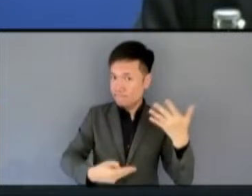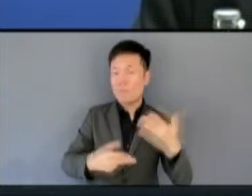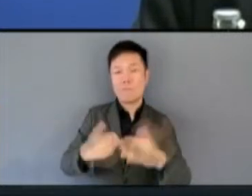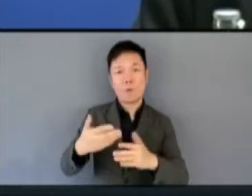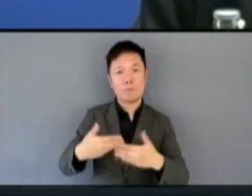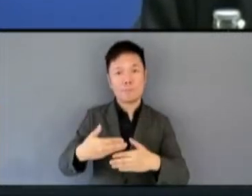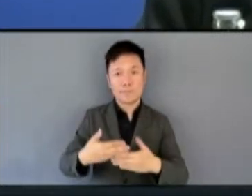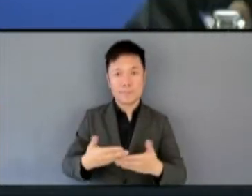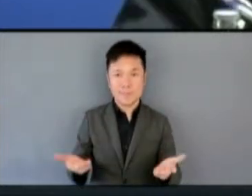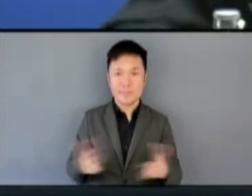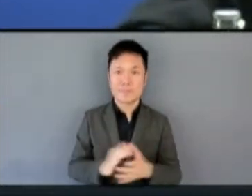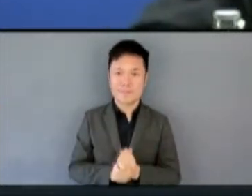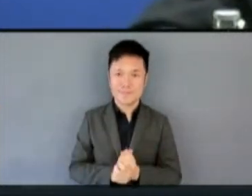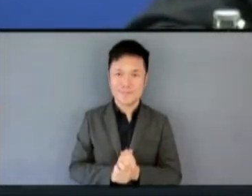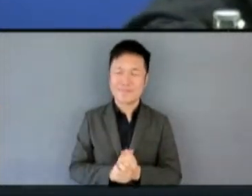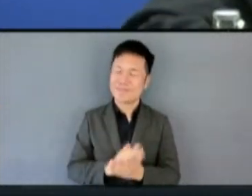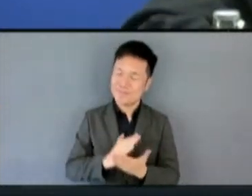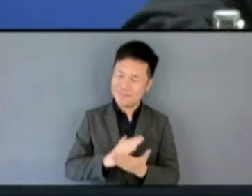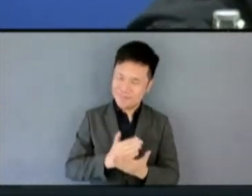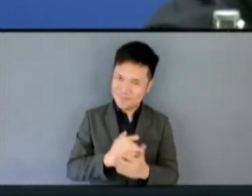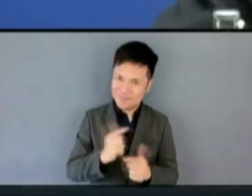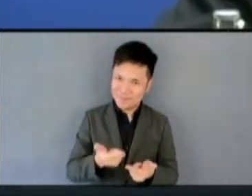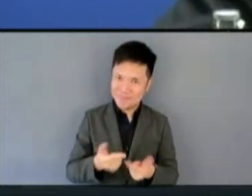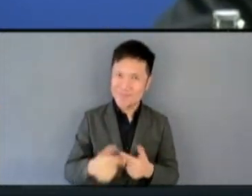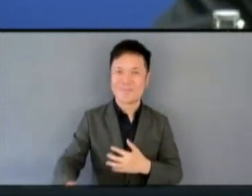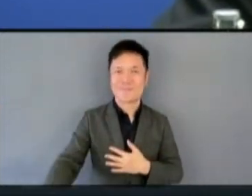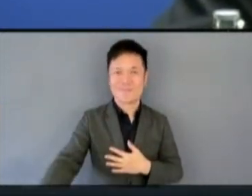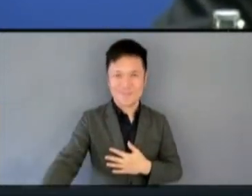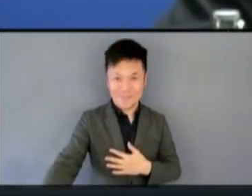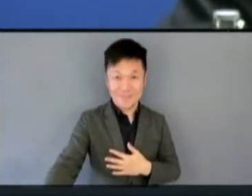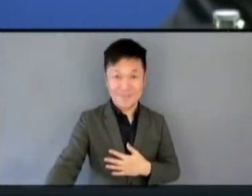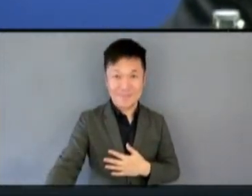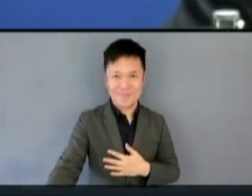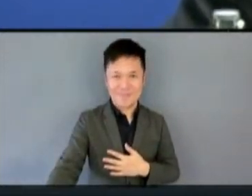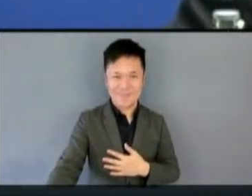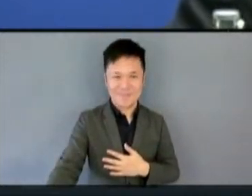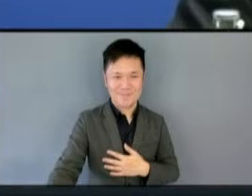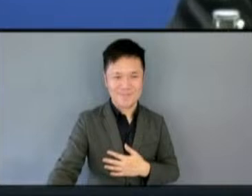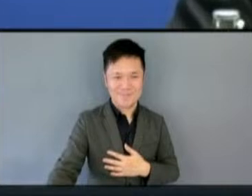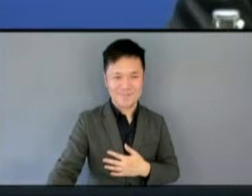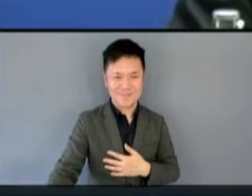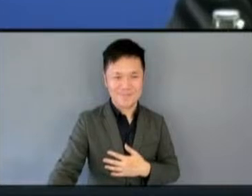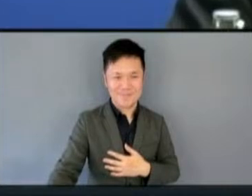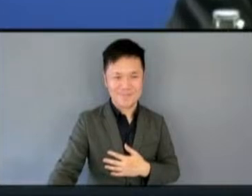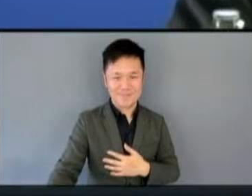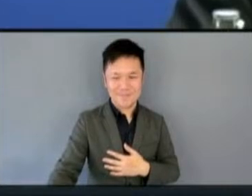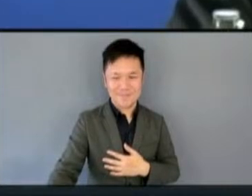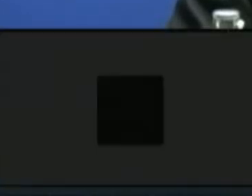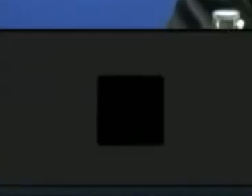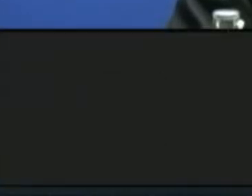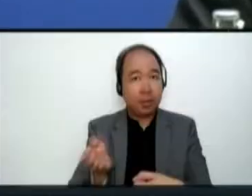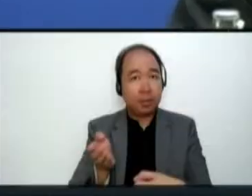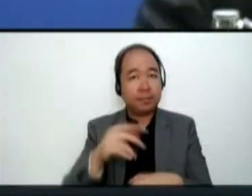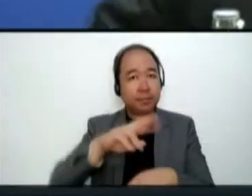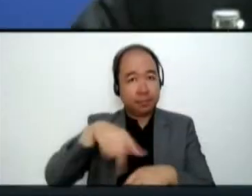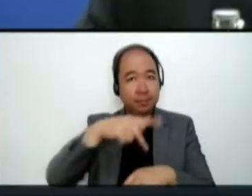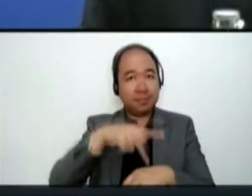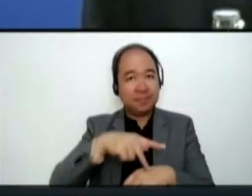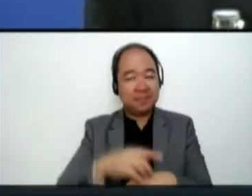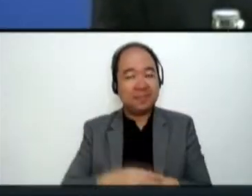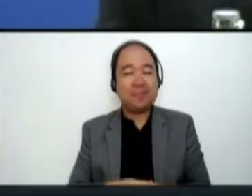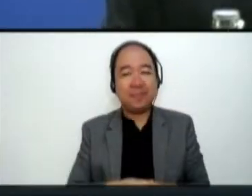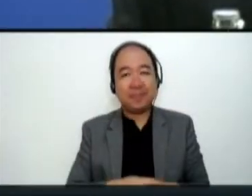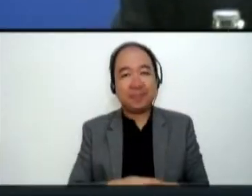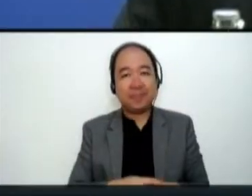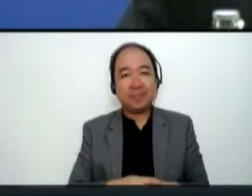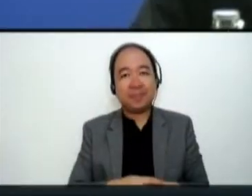I invite the first speaker on this afternoon's list, the distinguished delegate of the Philippines, to